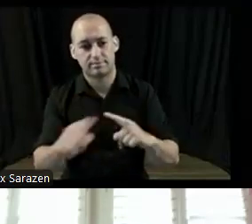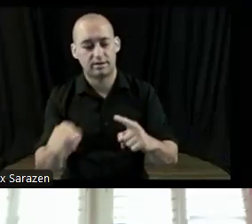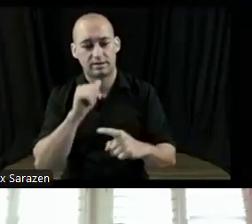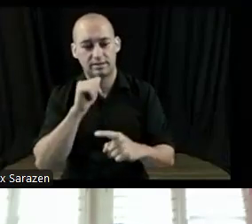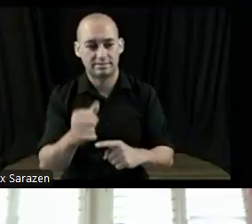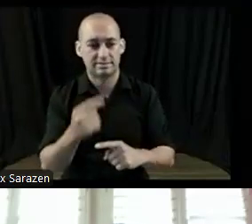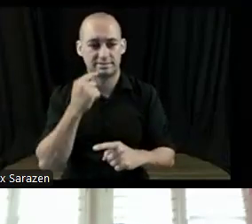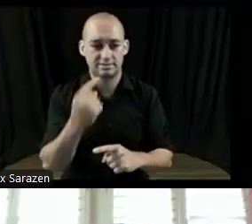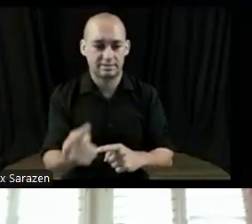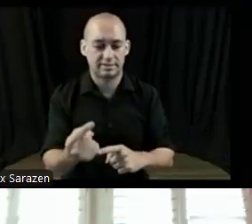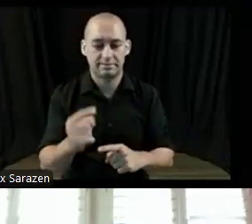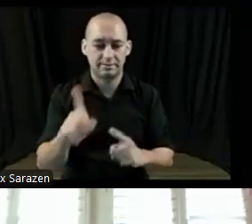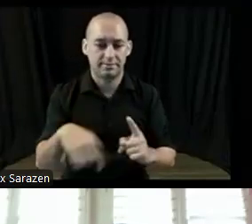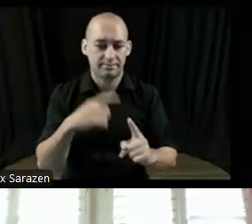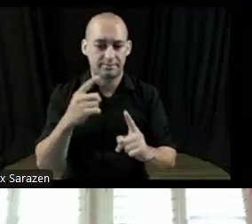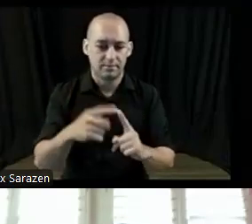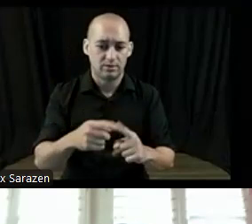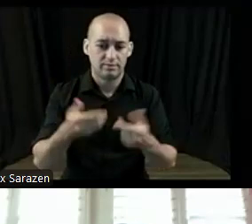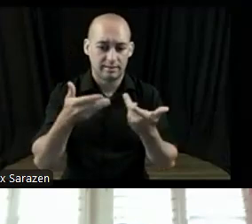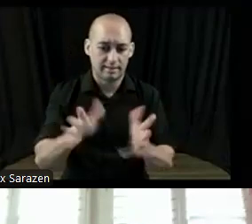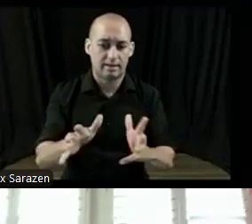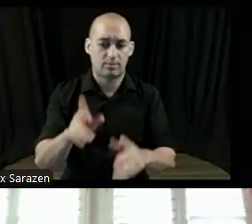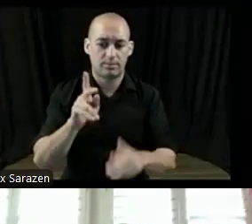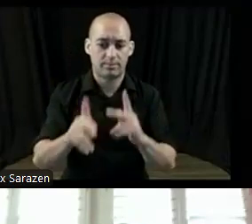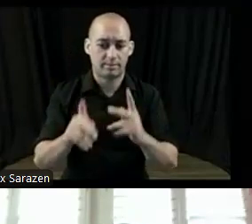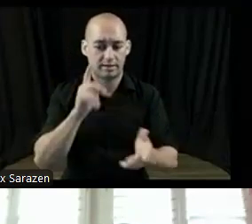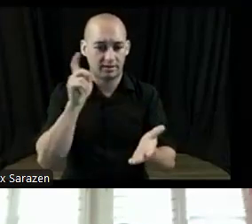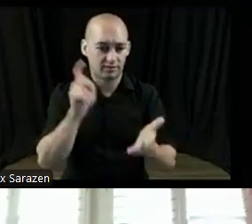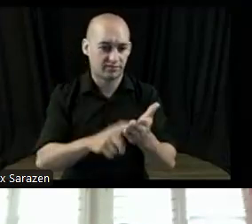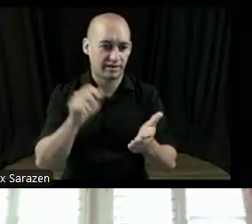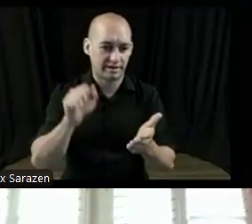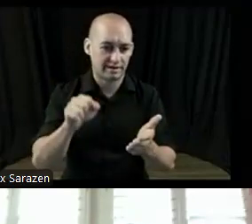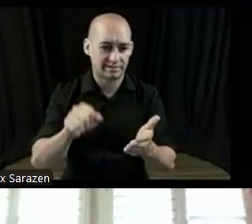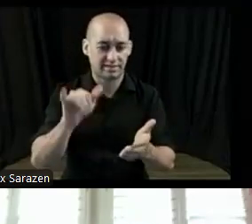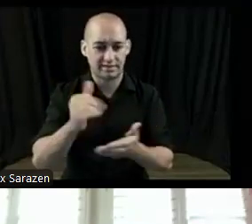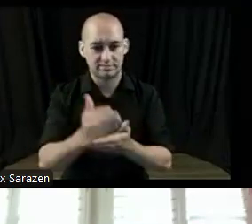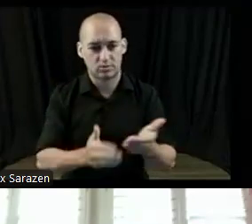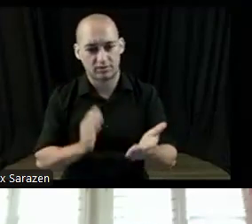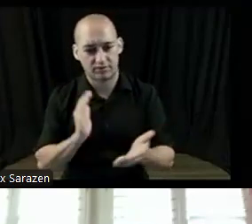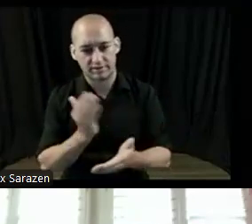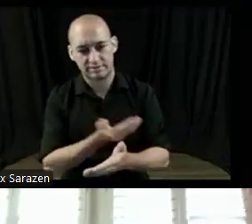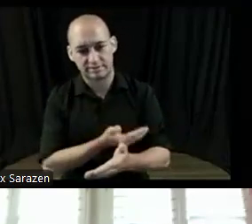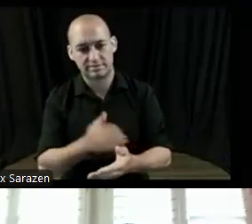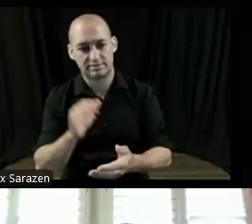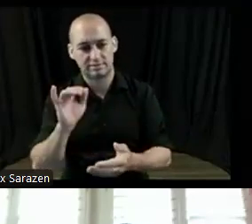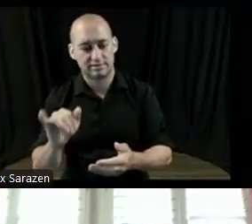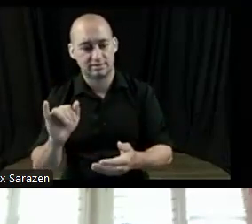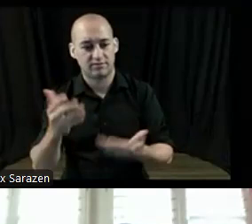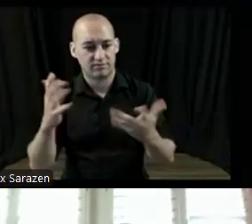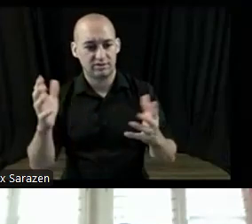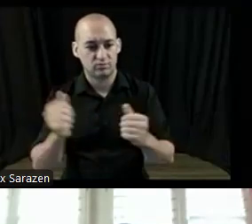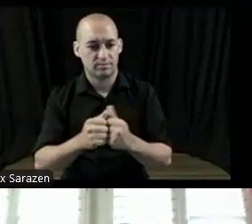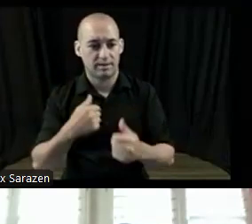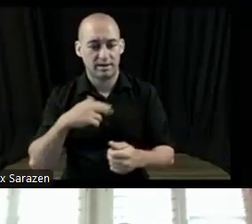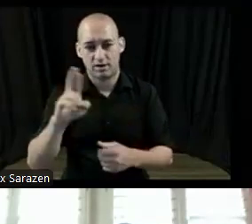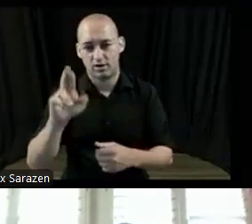mention and allow people to identify that, yeah, this is a part of us. So I'm done with my rant. I got my coffee.